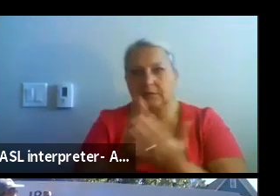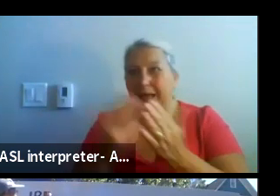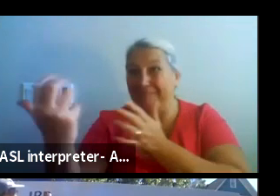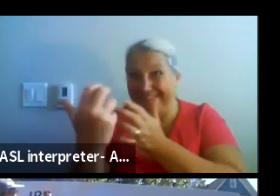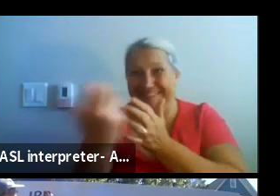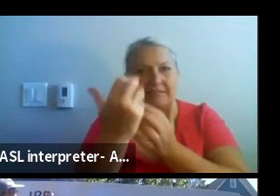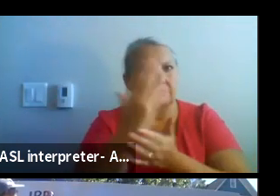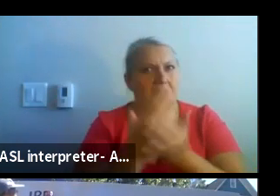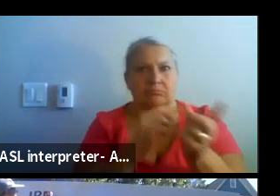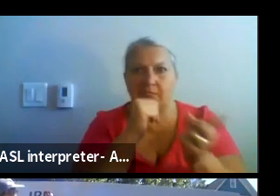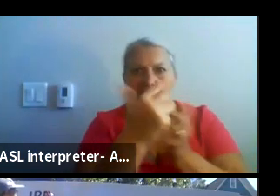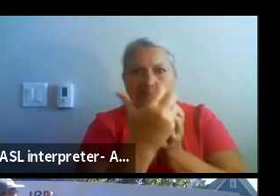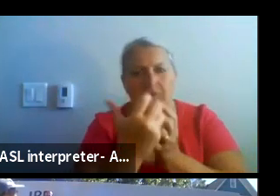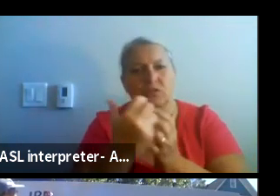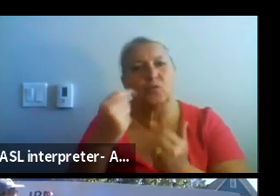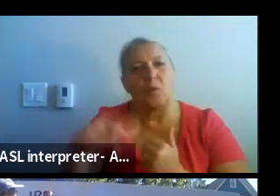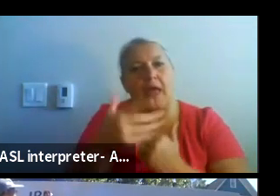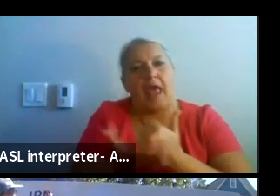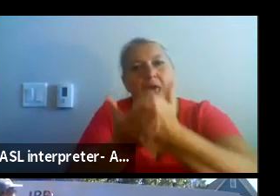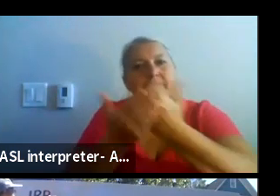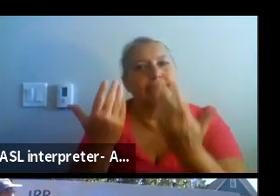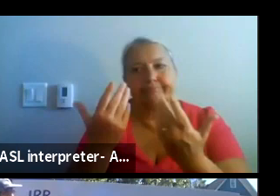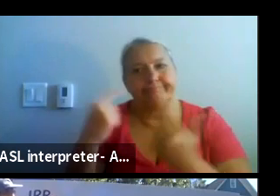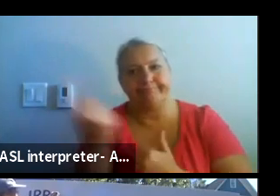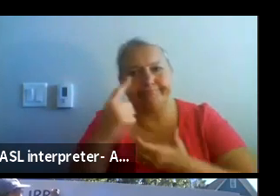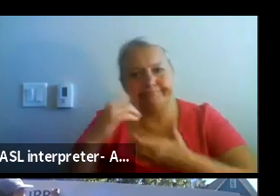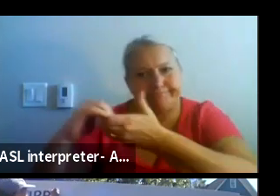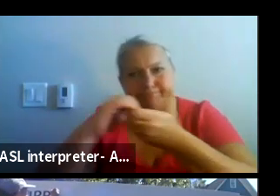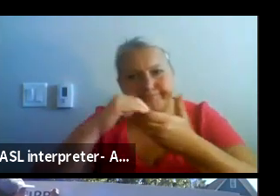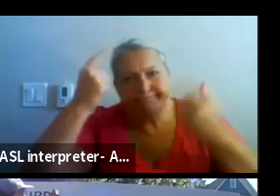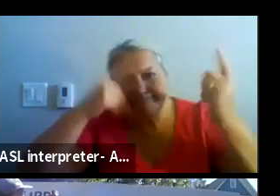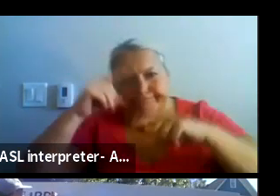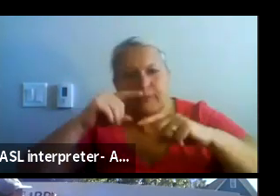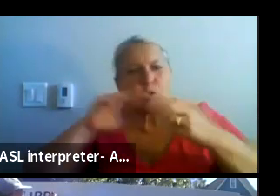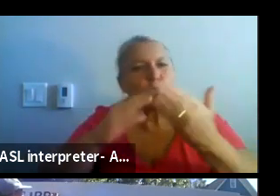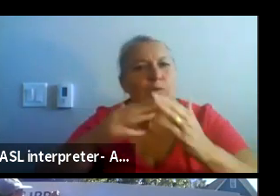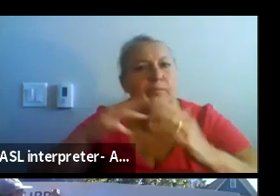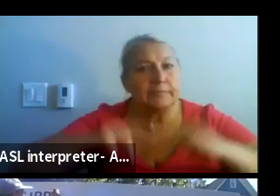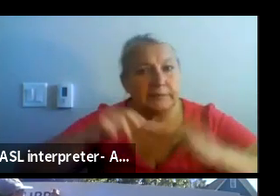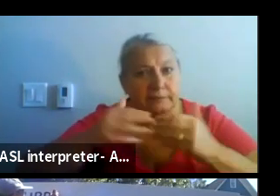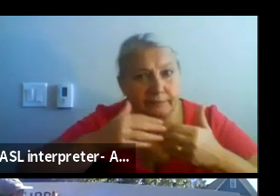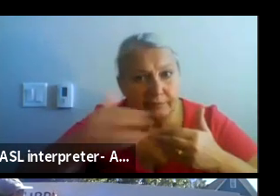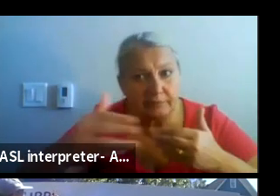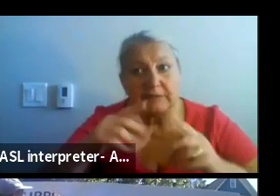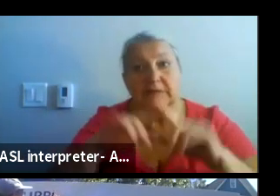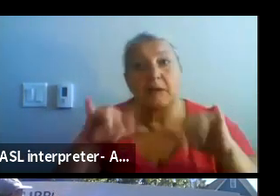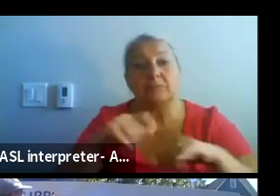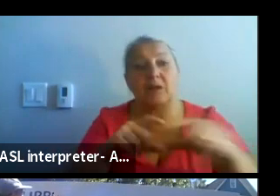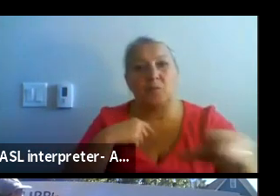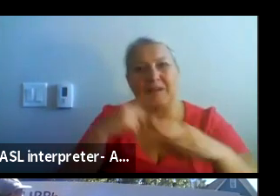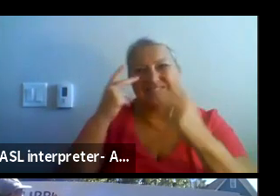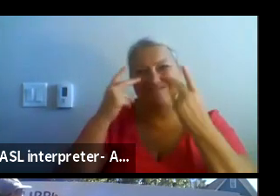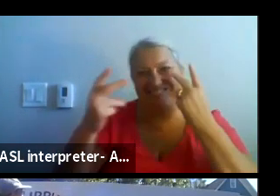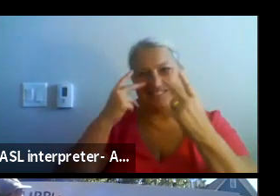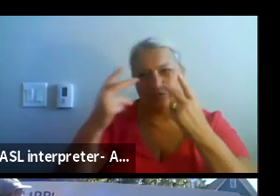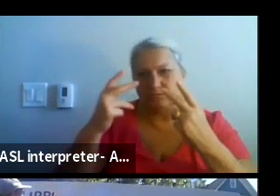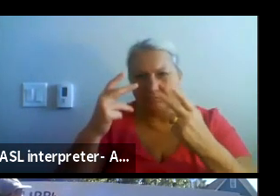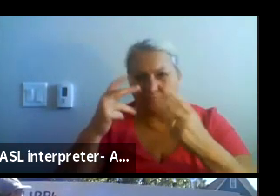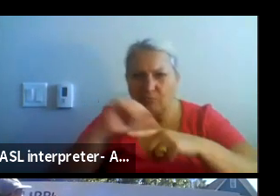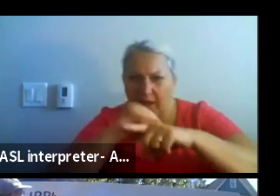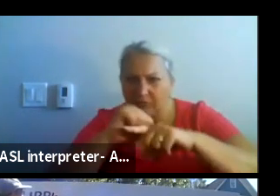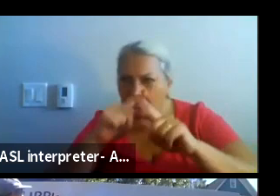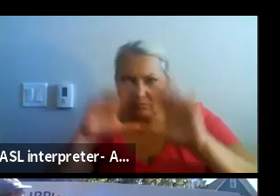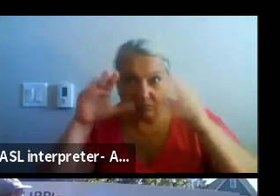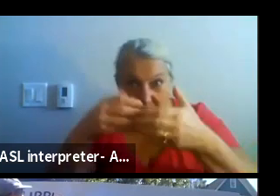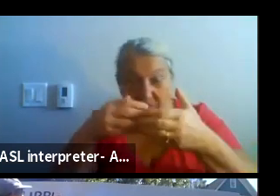building. Visual description is also embedded in our practice. We're going to remain in an emergent and responsive